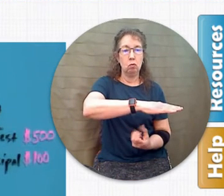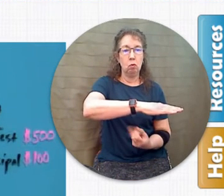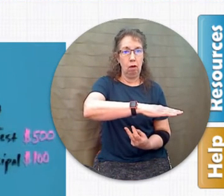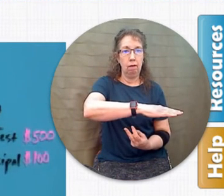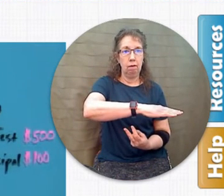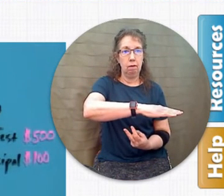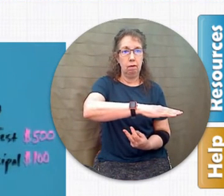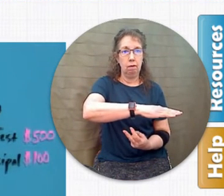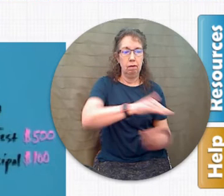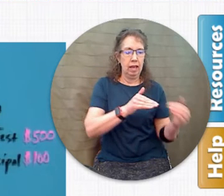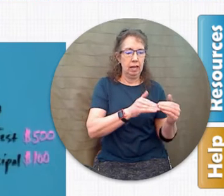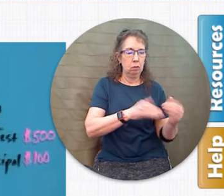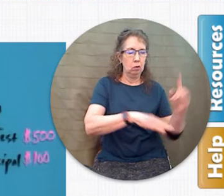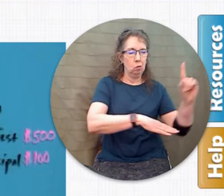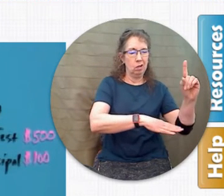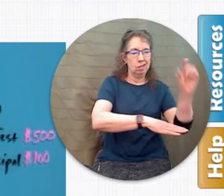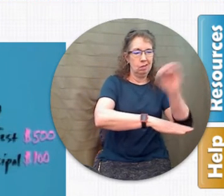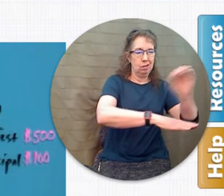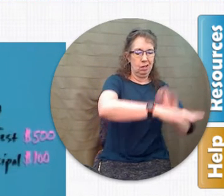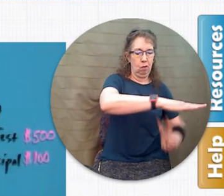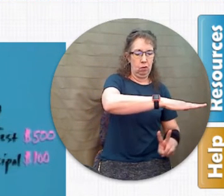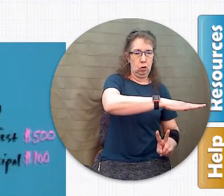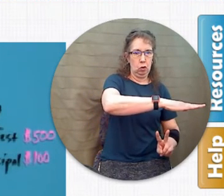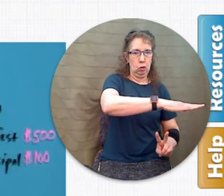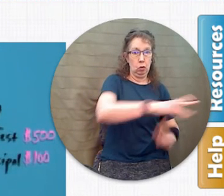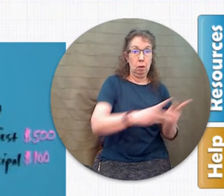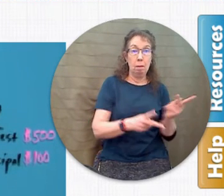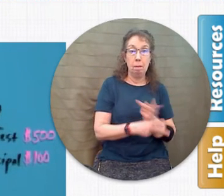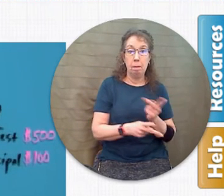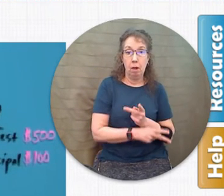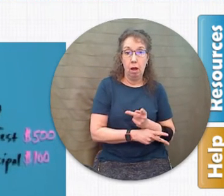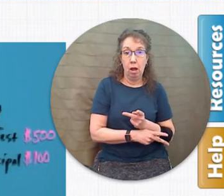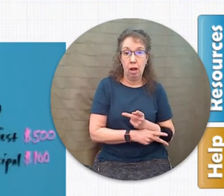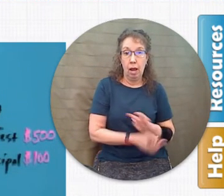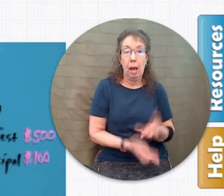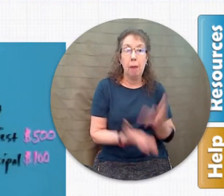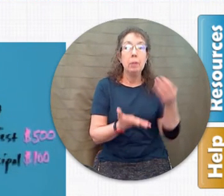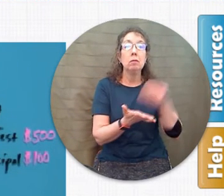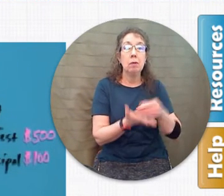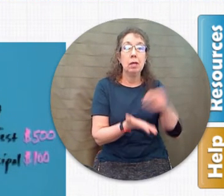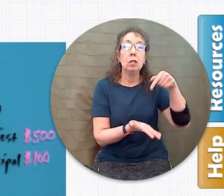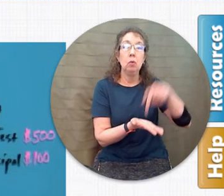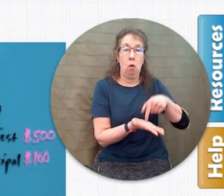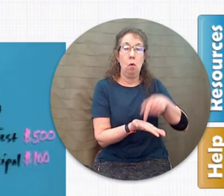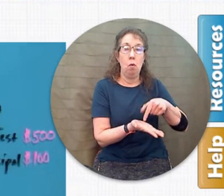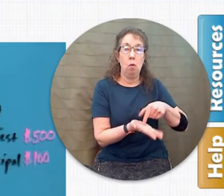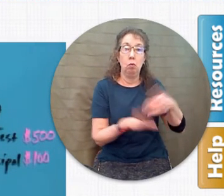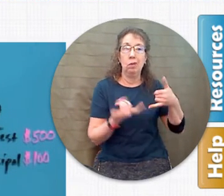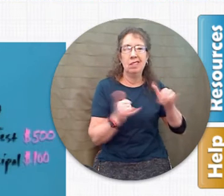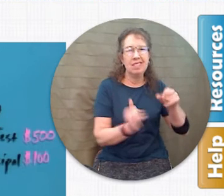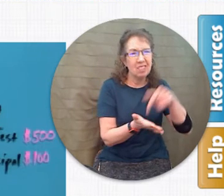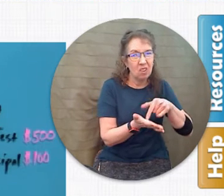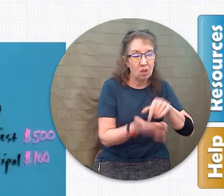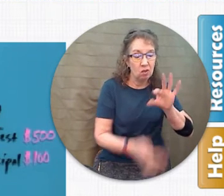be 1% over 2. And then we just multiply that by how much money we owe. We still owe